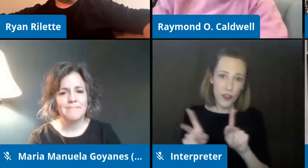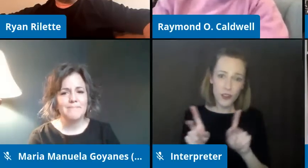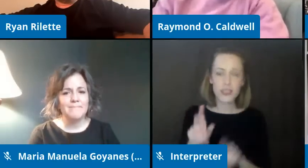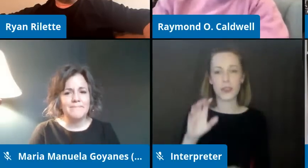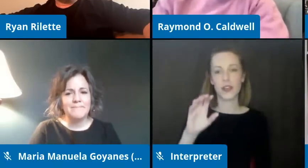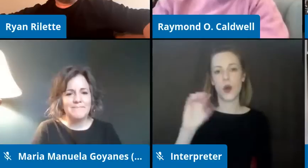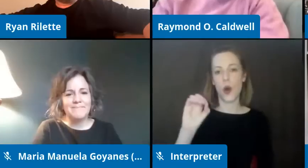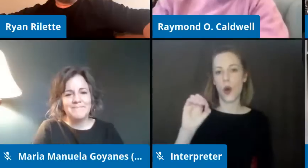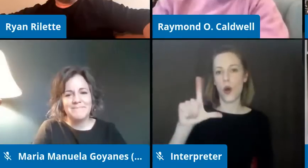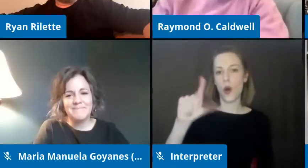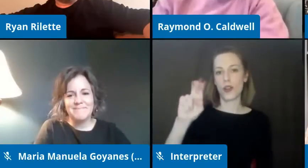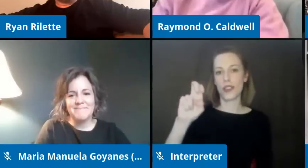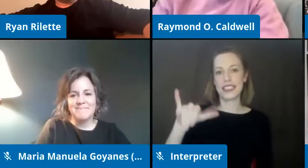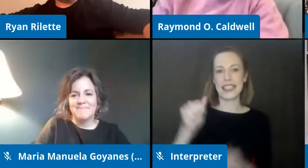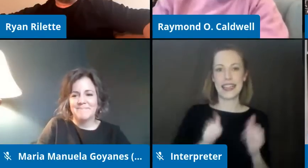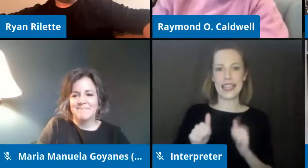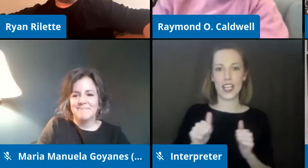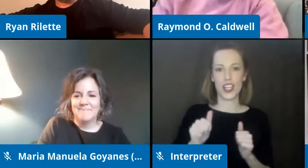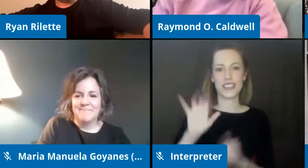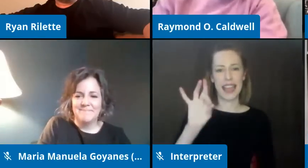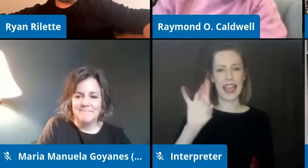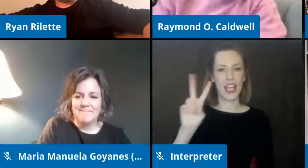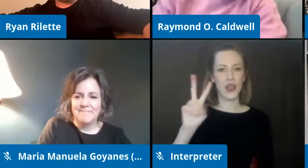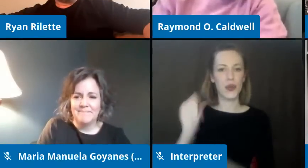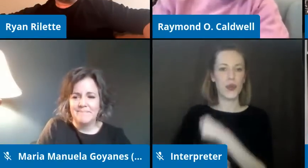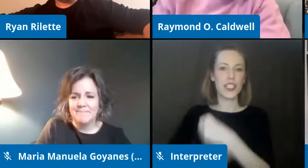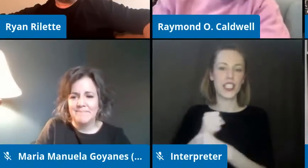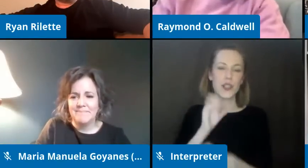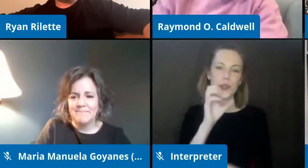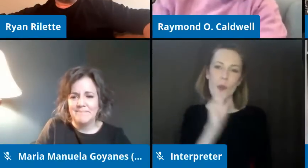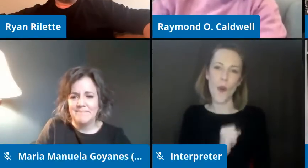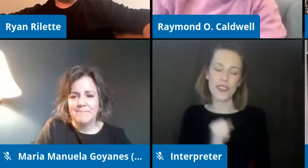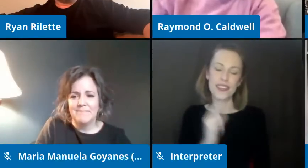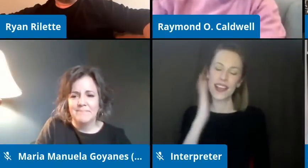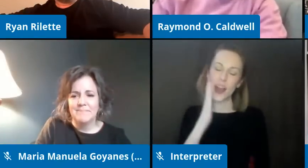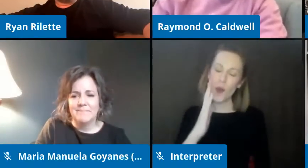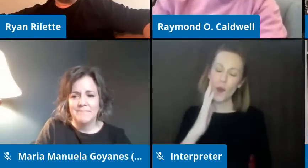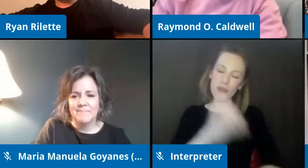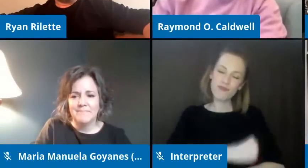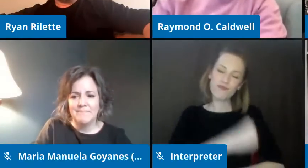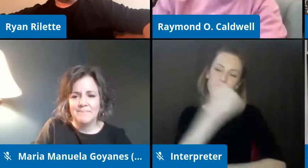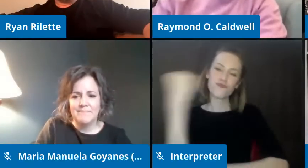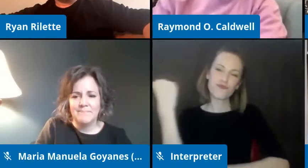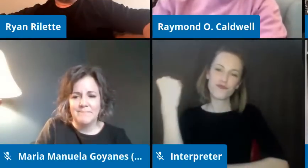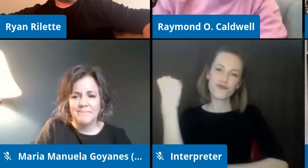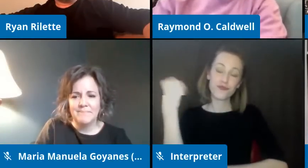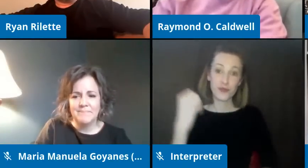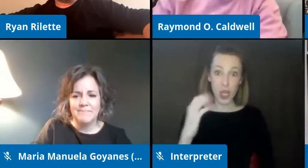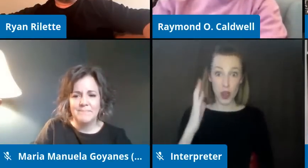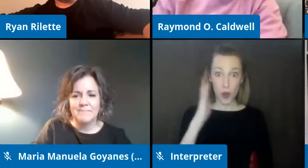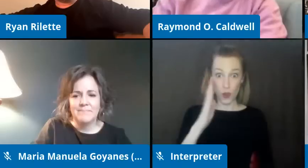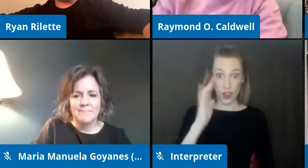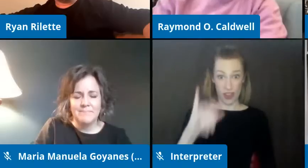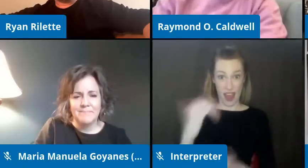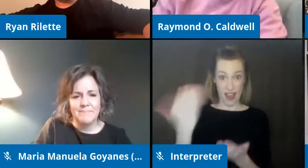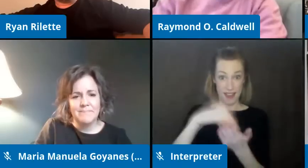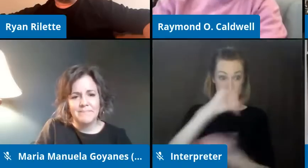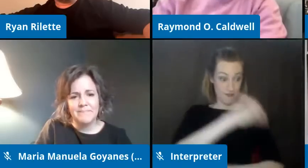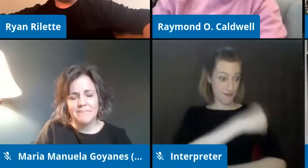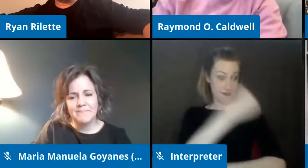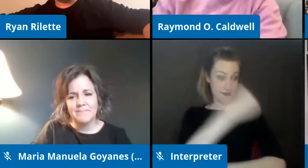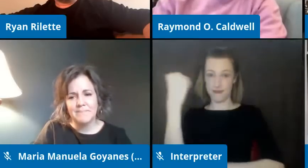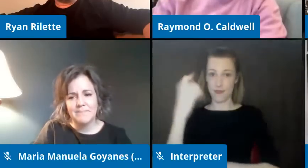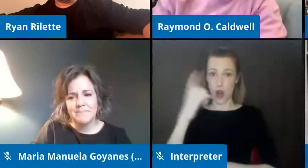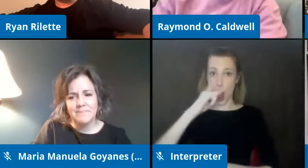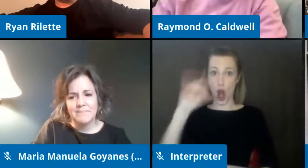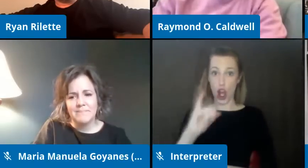old. It'll come back. Is it going to come back in any recognizable form to what we've built over the past 7 years is a big question. I mean,